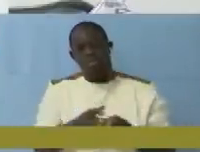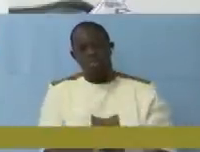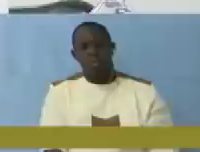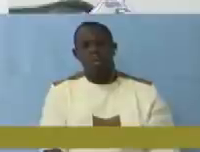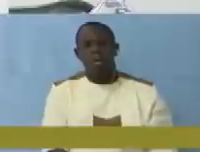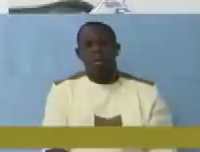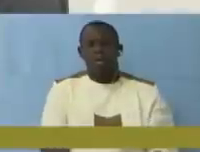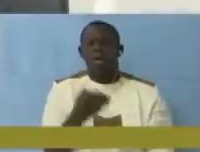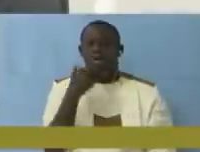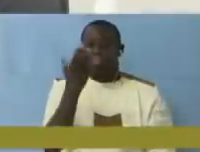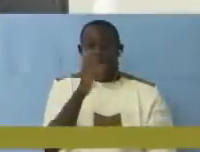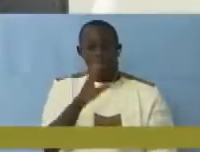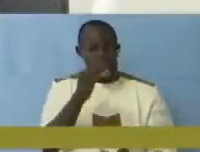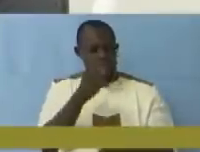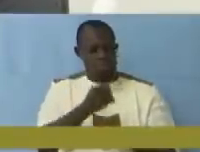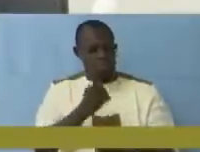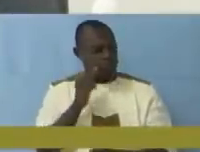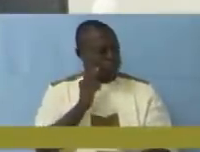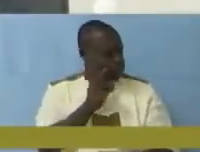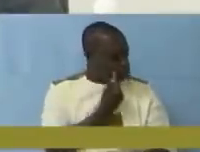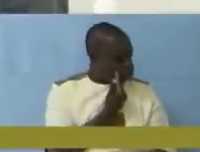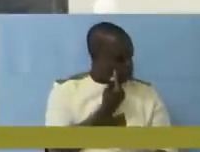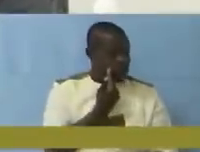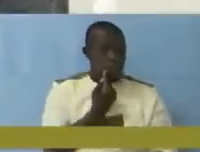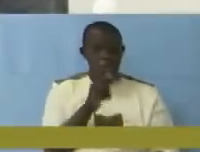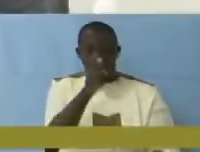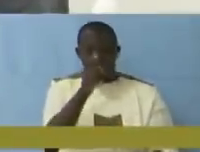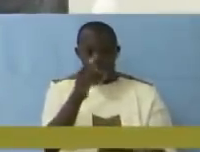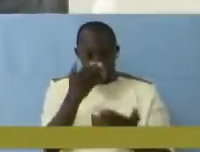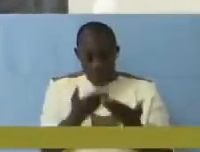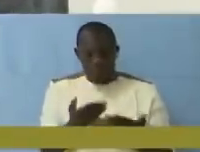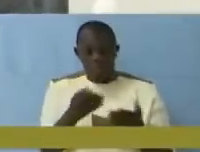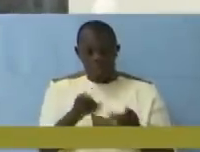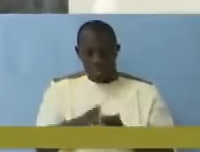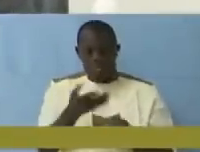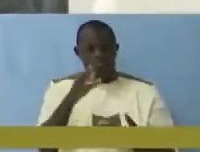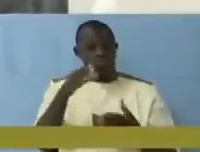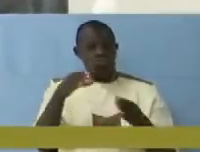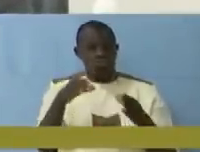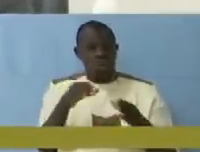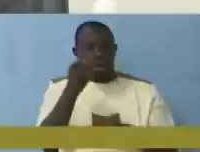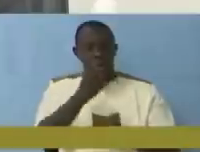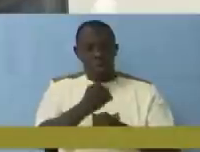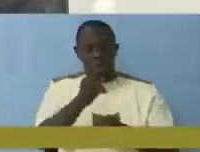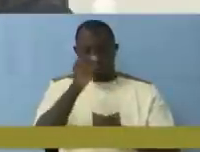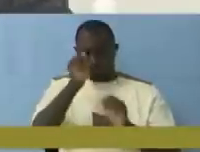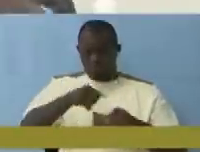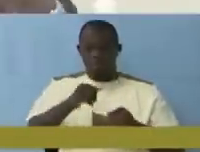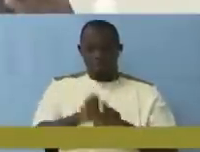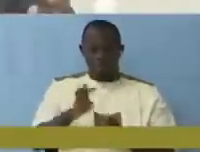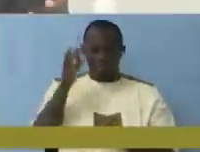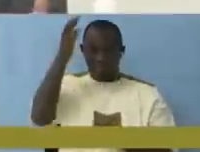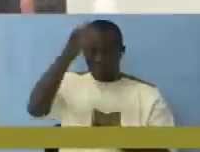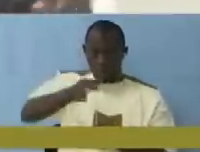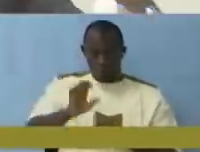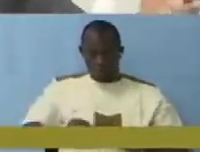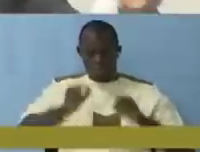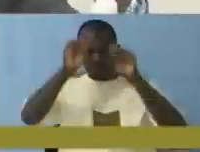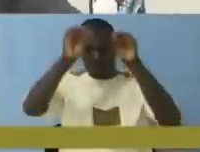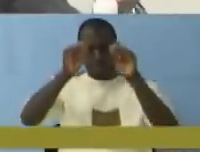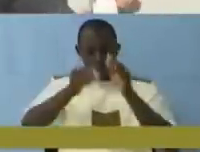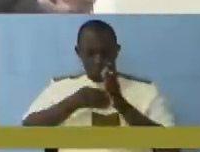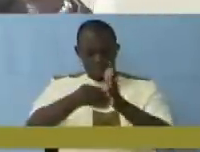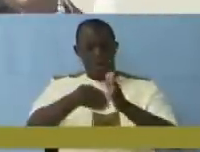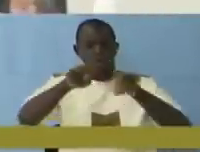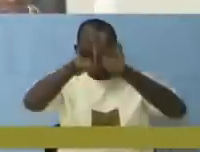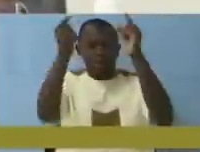Wouldn't it be embarrassing that you could be in line to become Director General and you don't know the work of